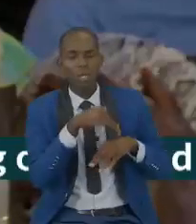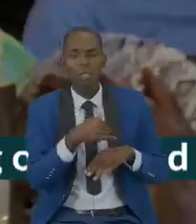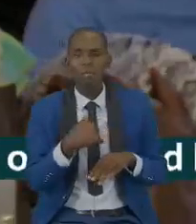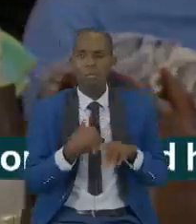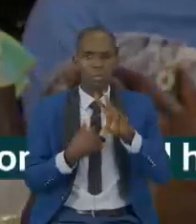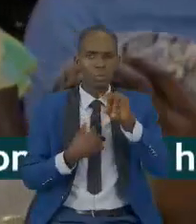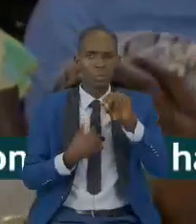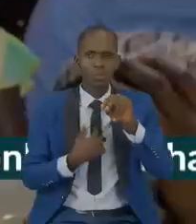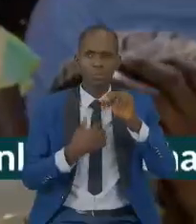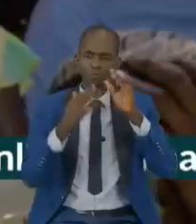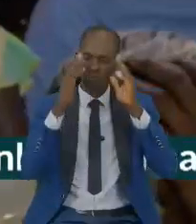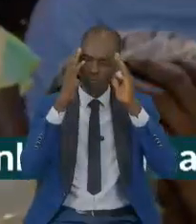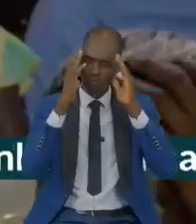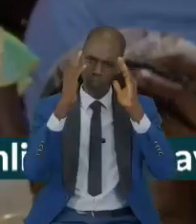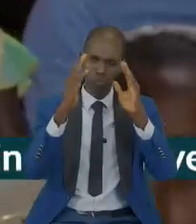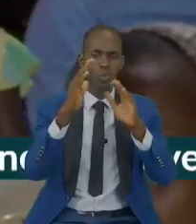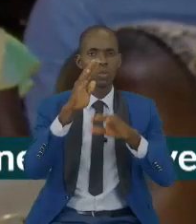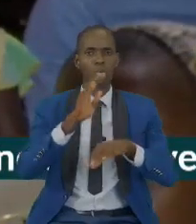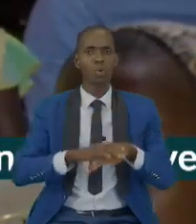thing, that evil,